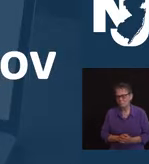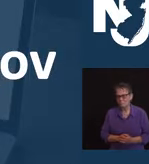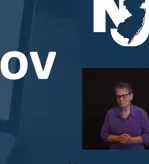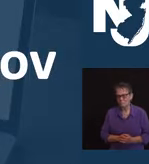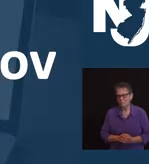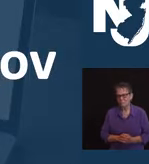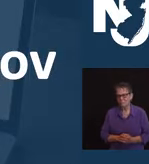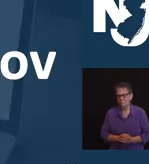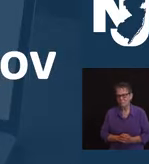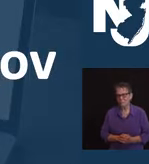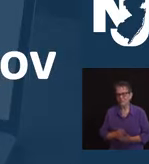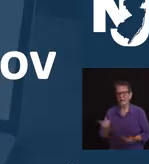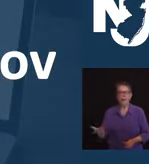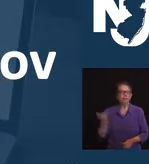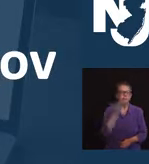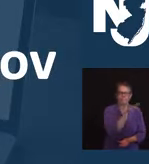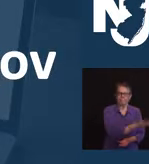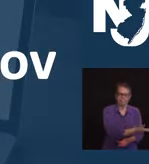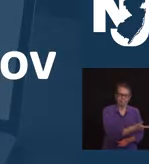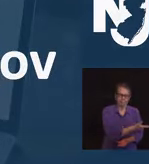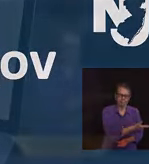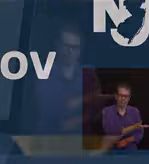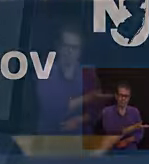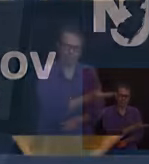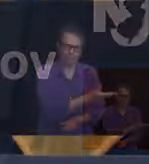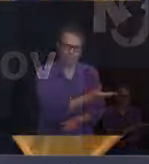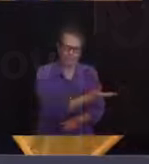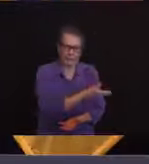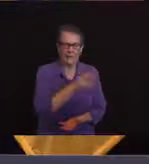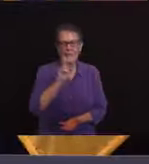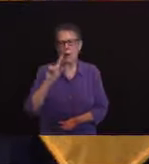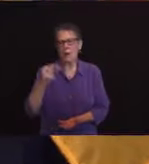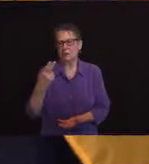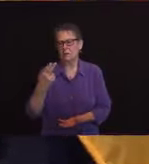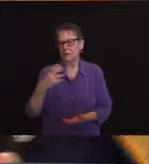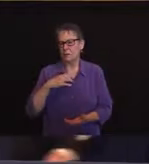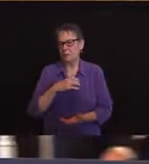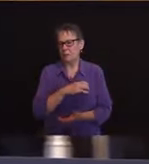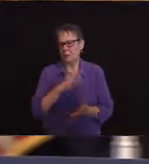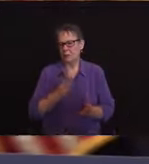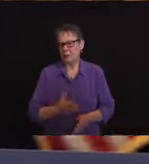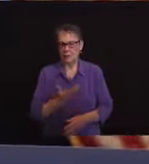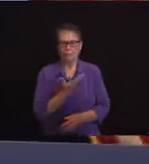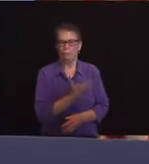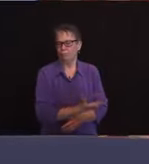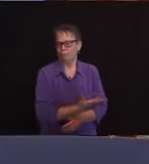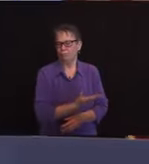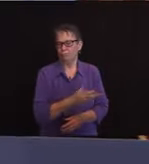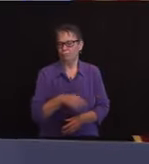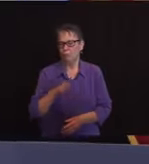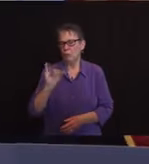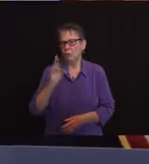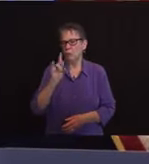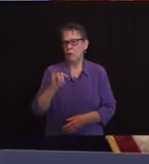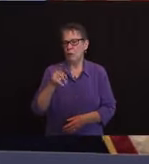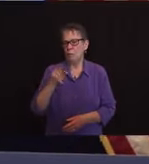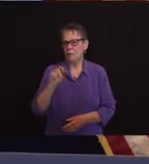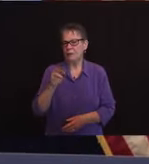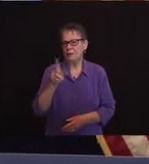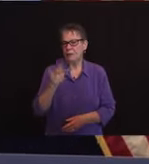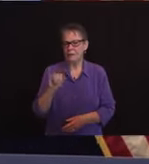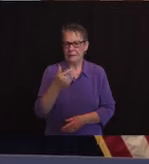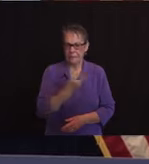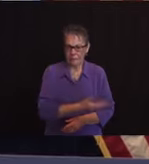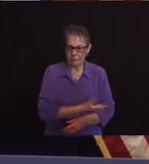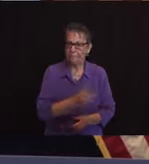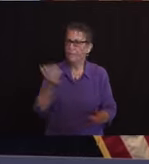introduction, the Commissioner of the Department of Health, Judy Persichelli. Thank you, Governor, and good afternoon. As the Governor shared,